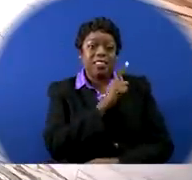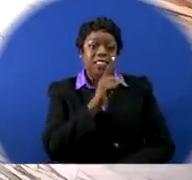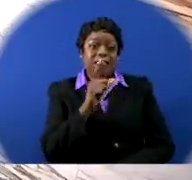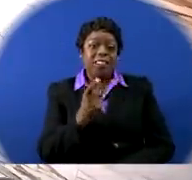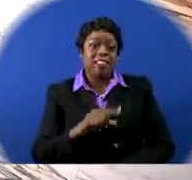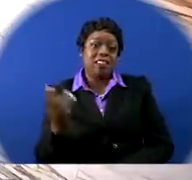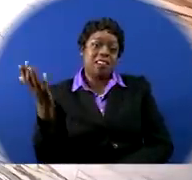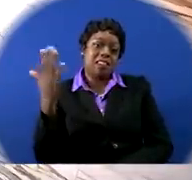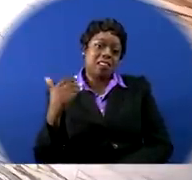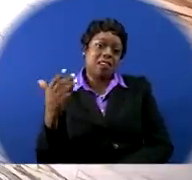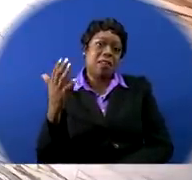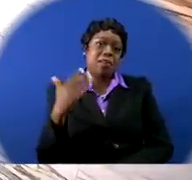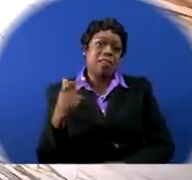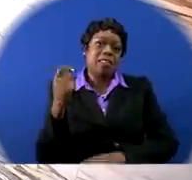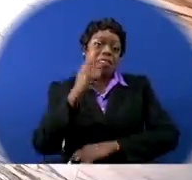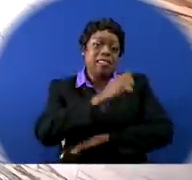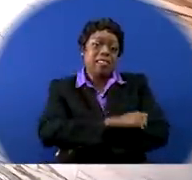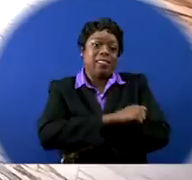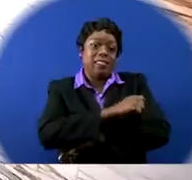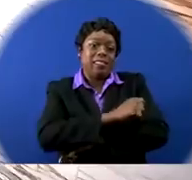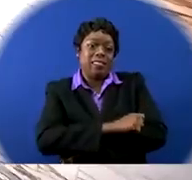Coming to the table of the Lord now